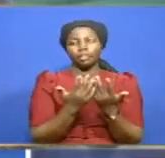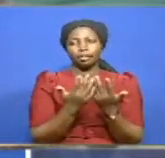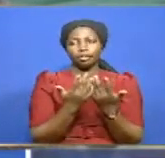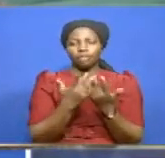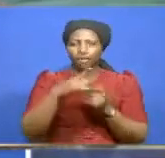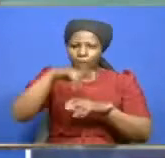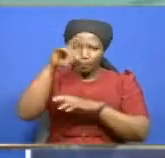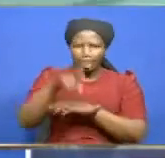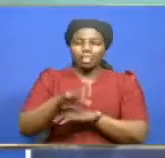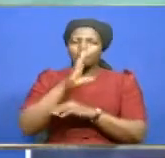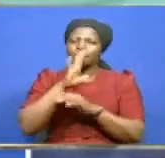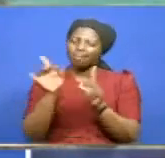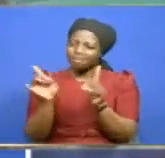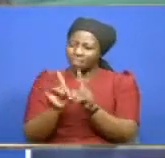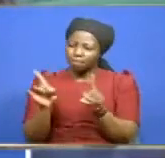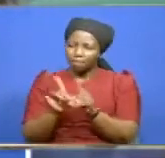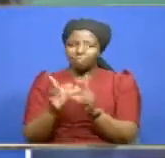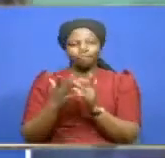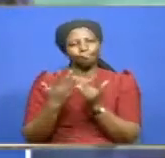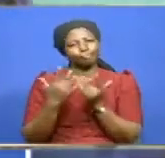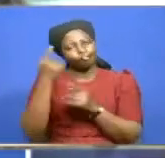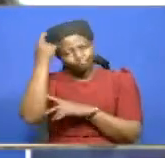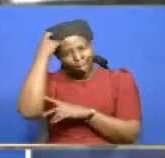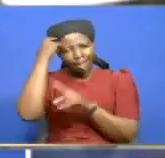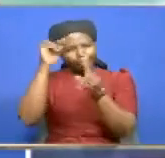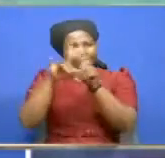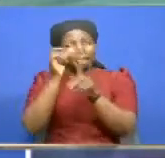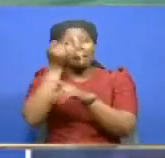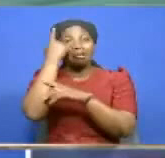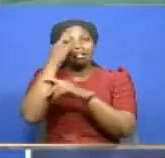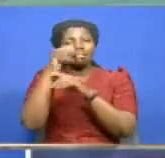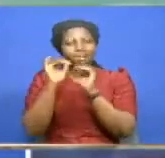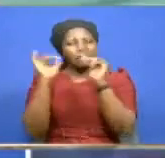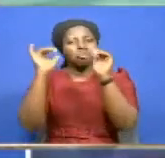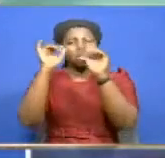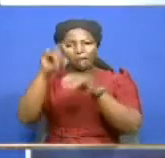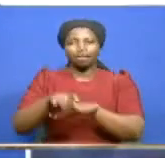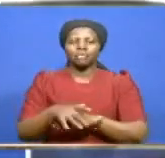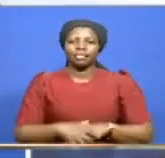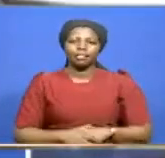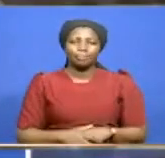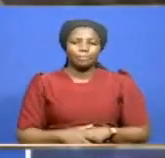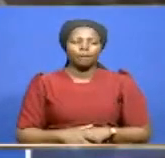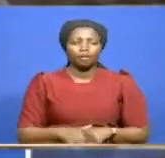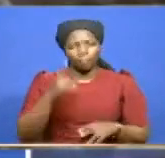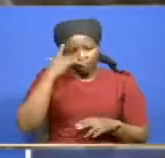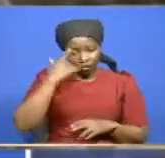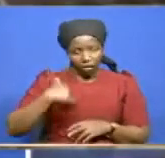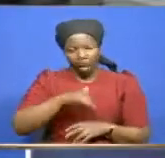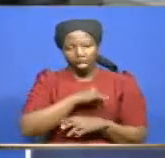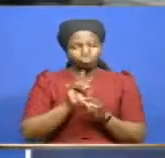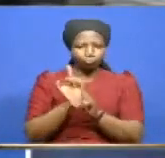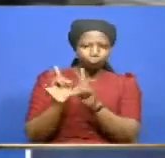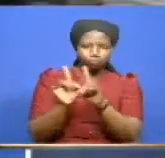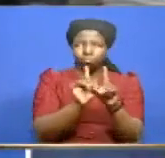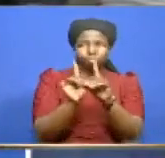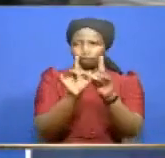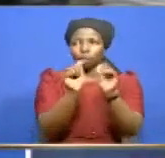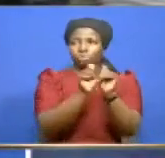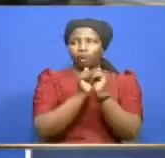We must be of the same mind and understanding so that we can walk together.